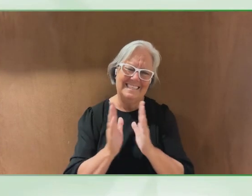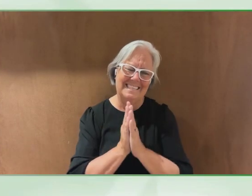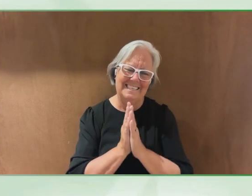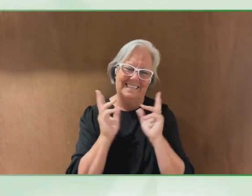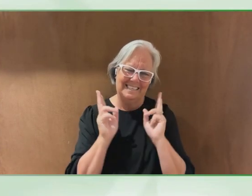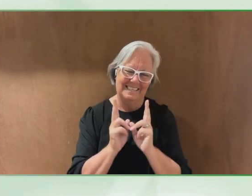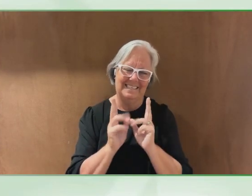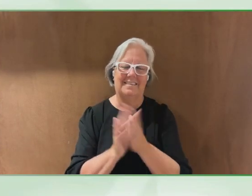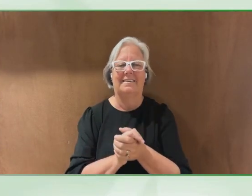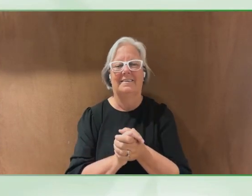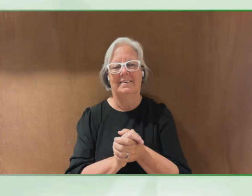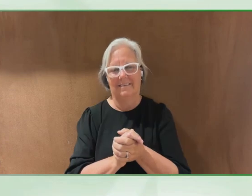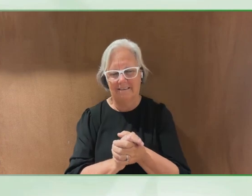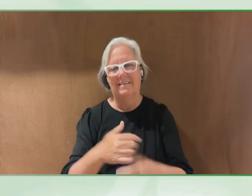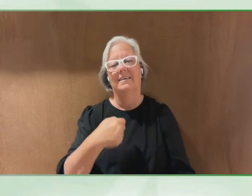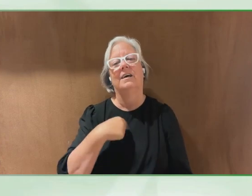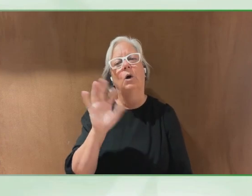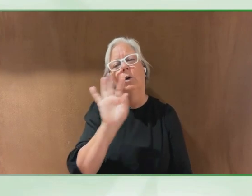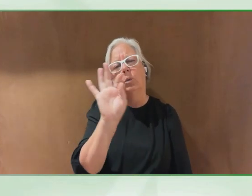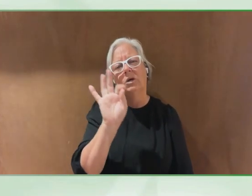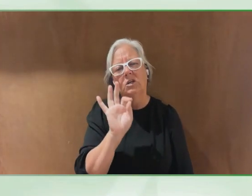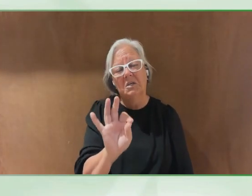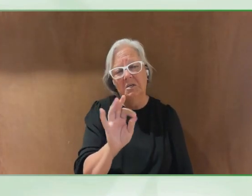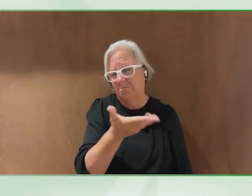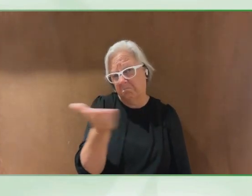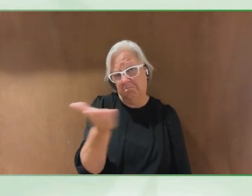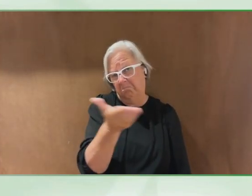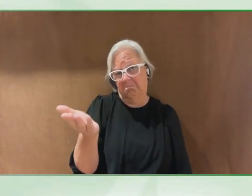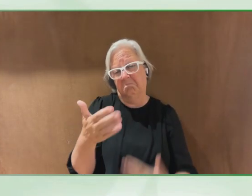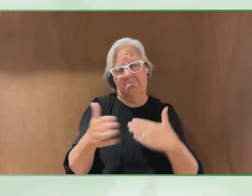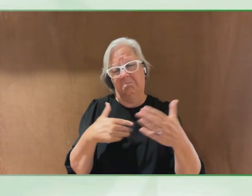My question would be for whoever wants to reply, and is